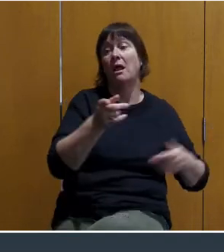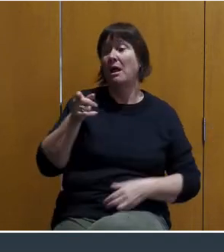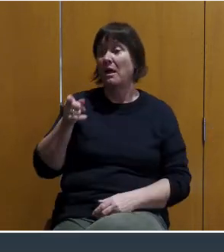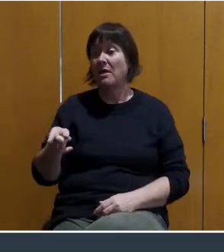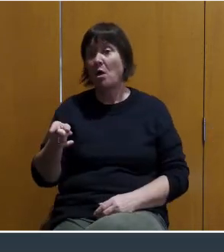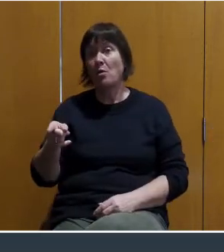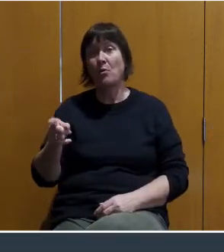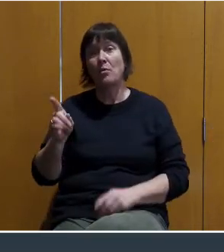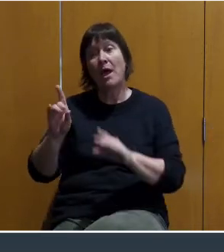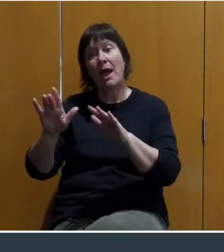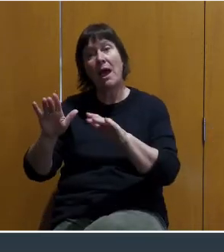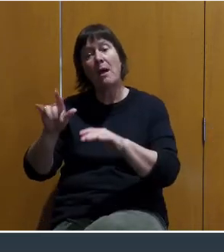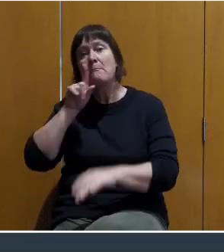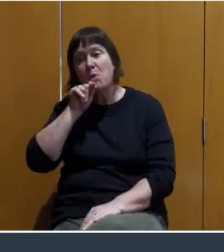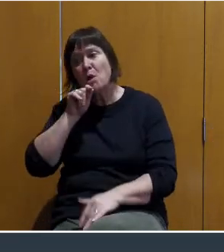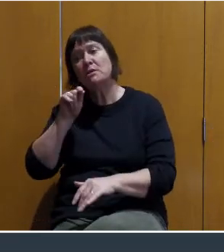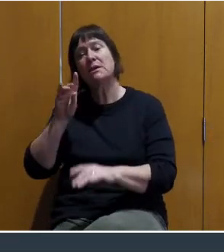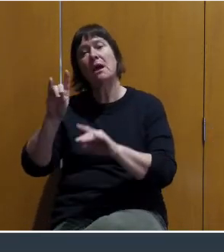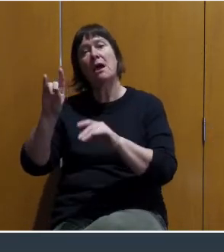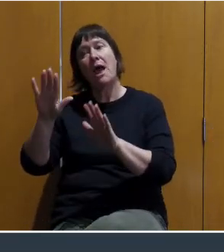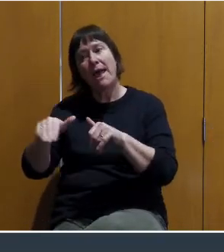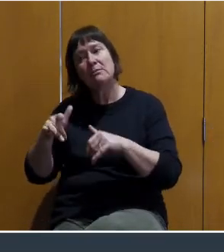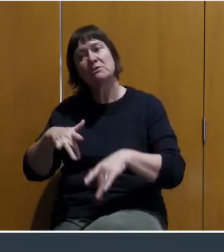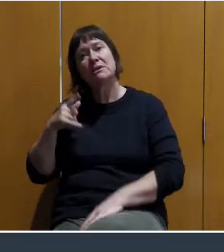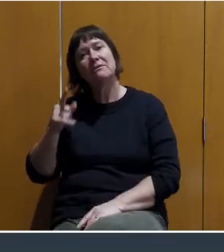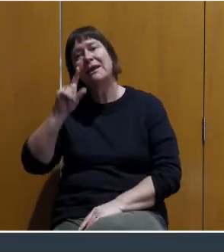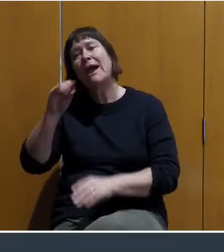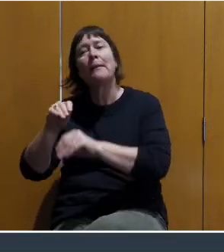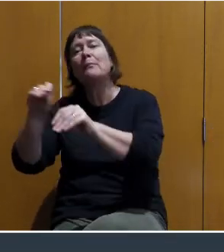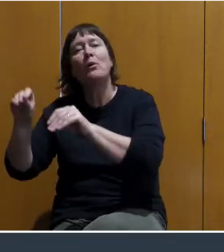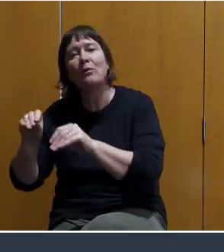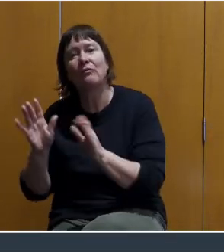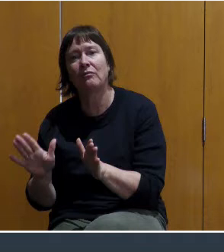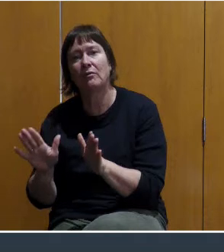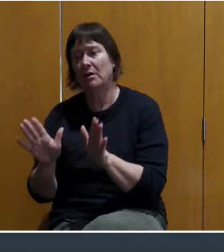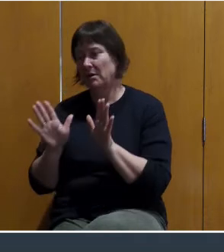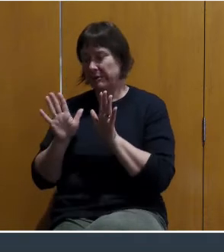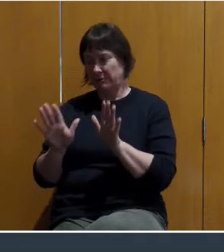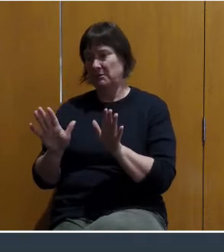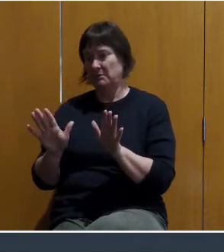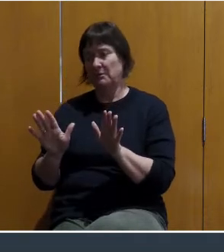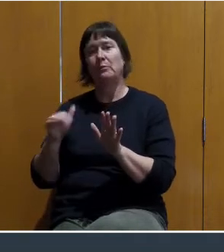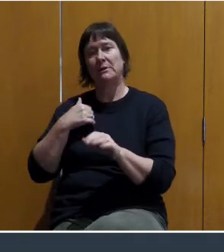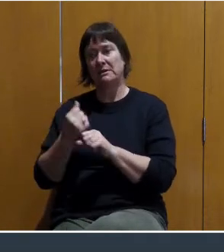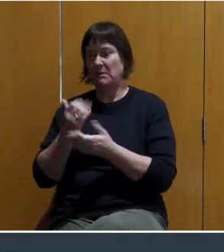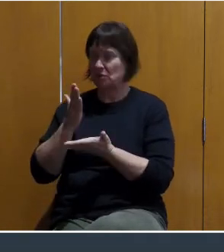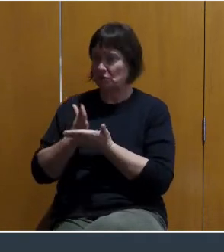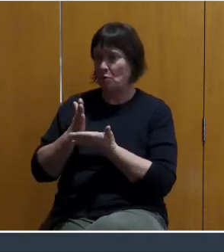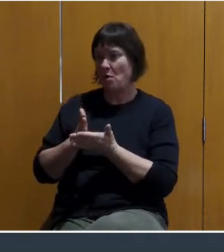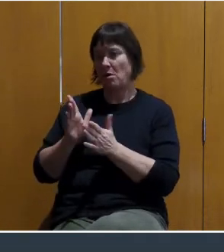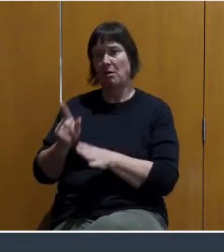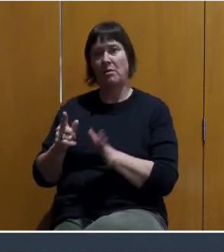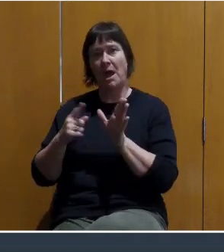not. Let's protect, restore and enhance the beauty and safety of Ahriri Estuary for its